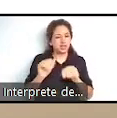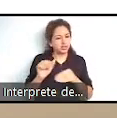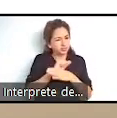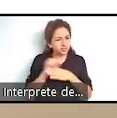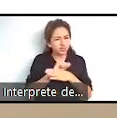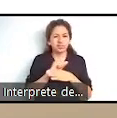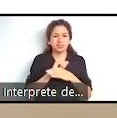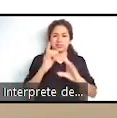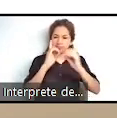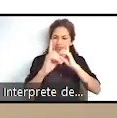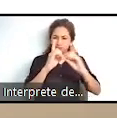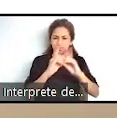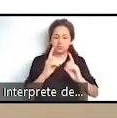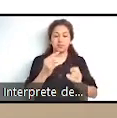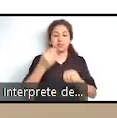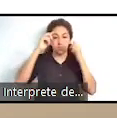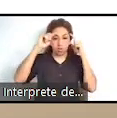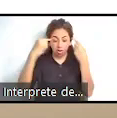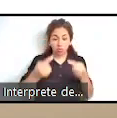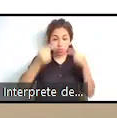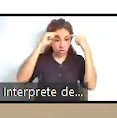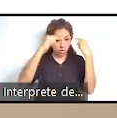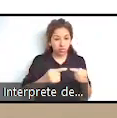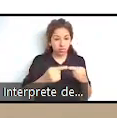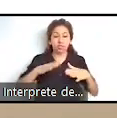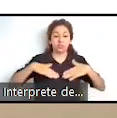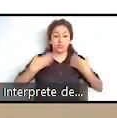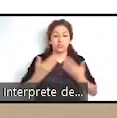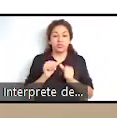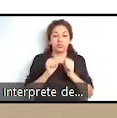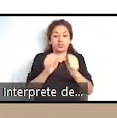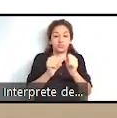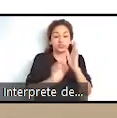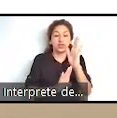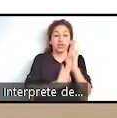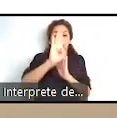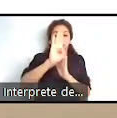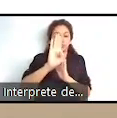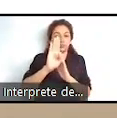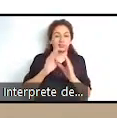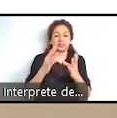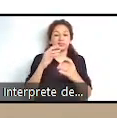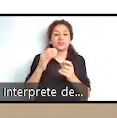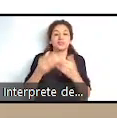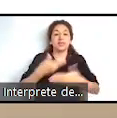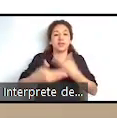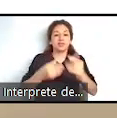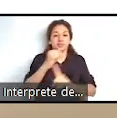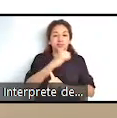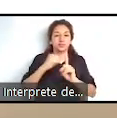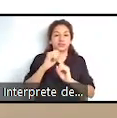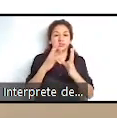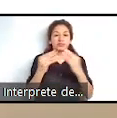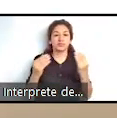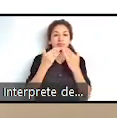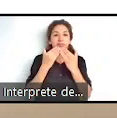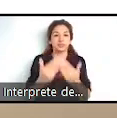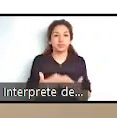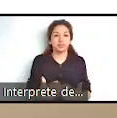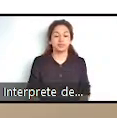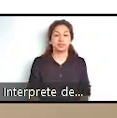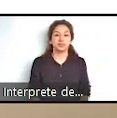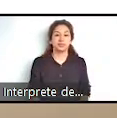exercises and seeking consensus to be able to advance and further our progress in